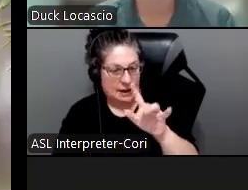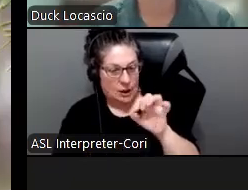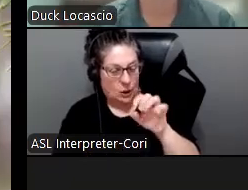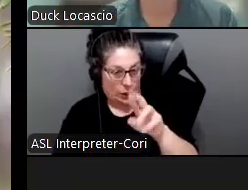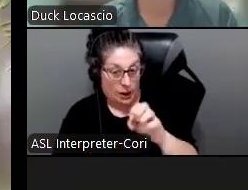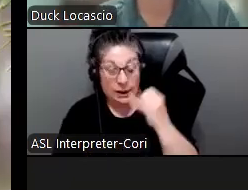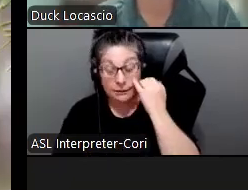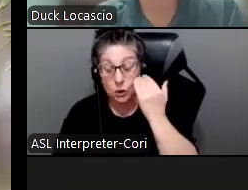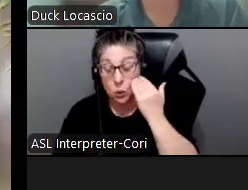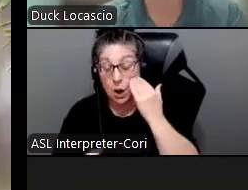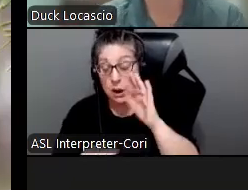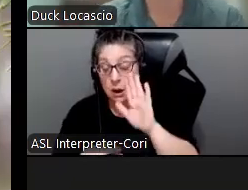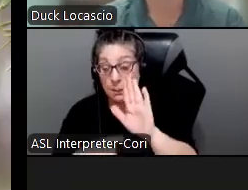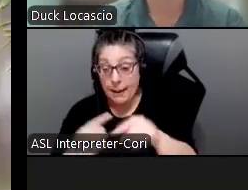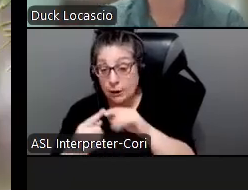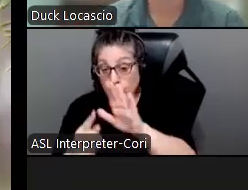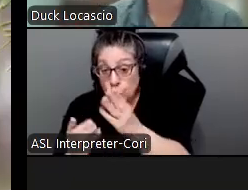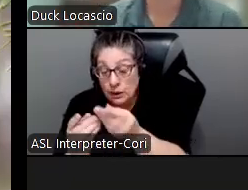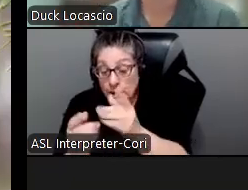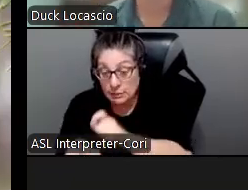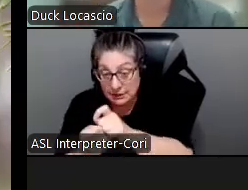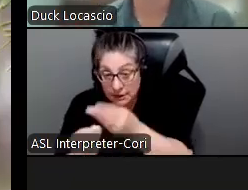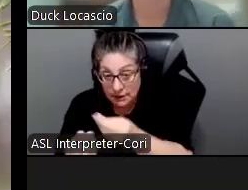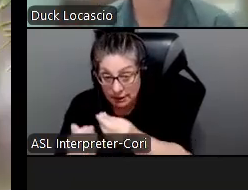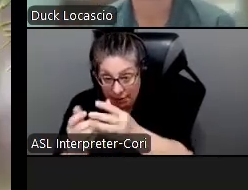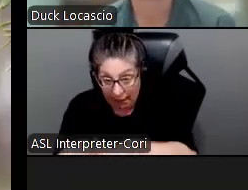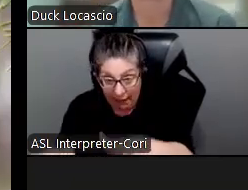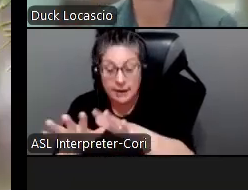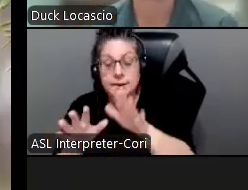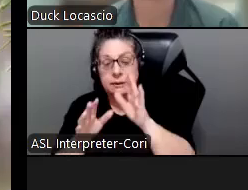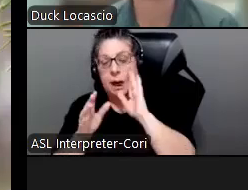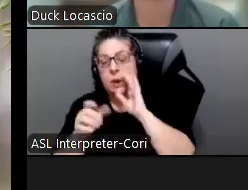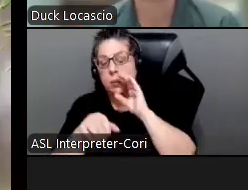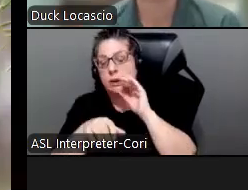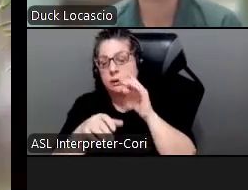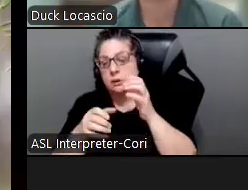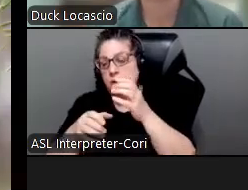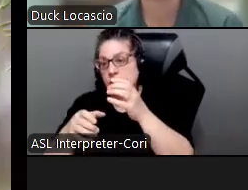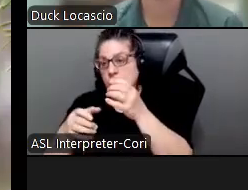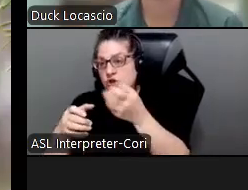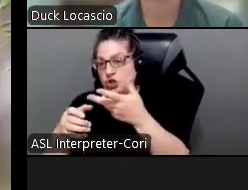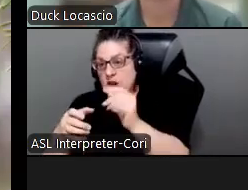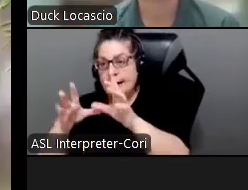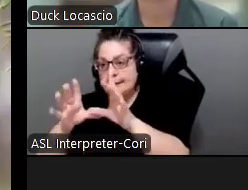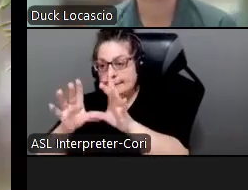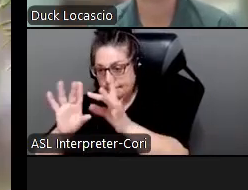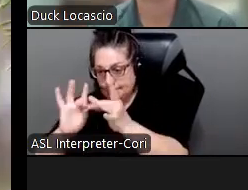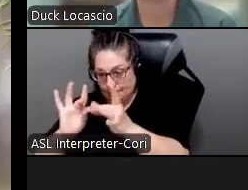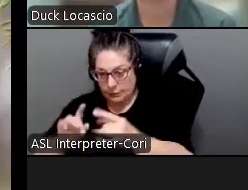working at, put a message in the chat and I can send you those links.